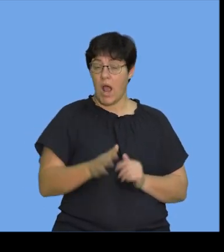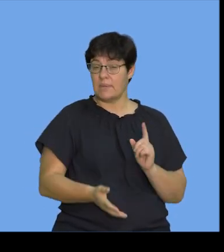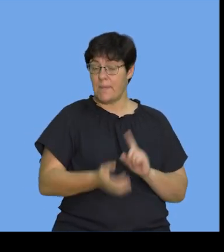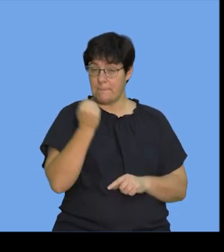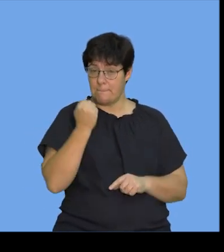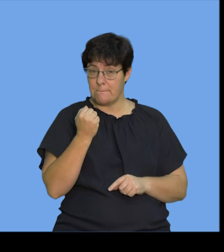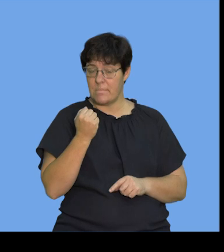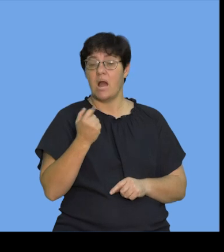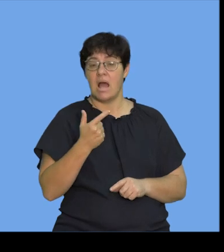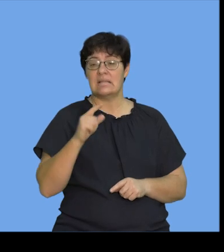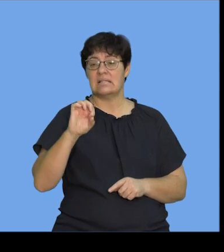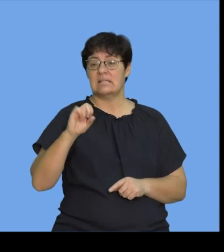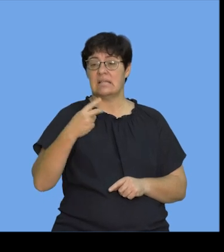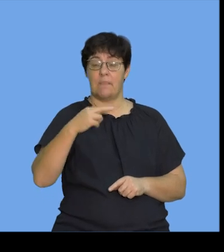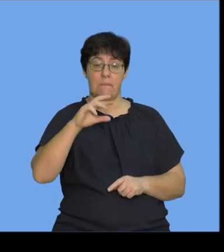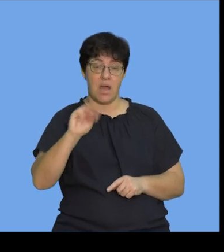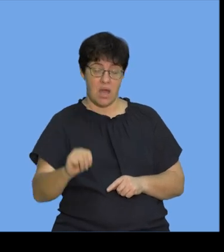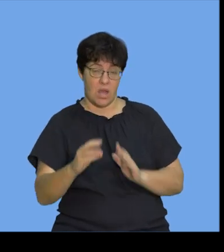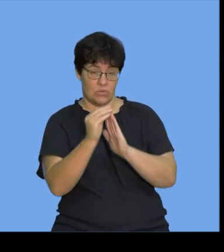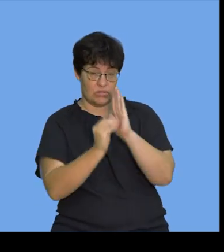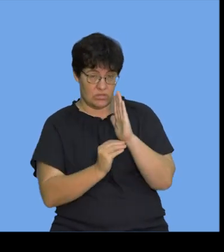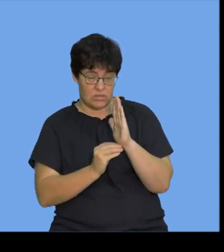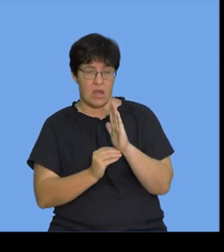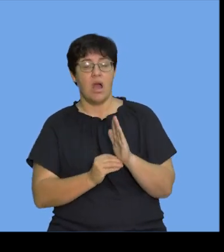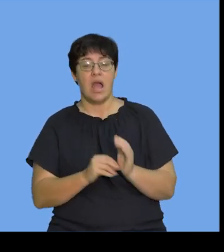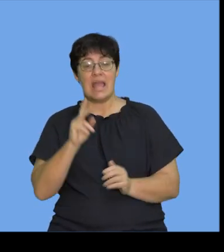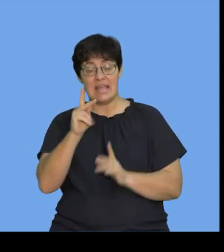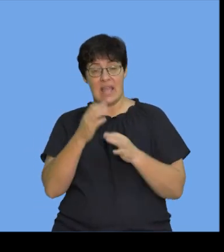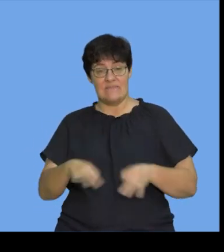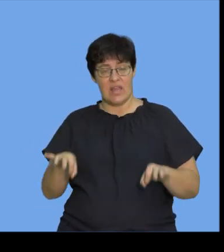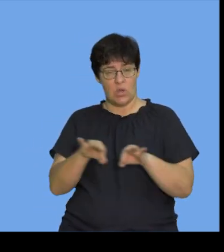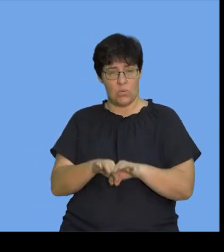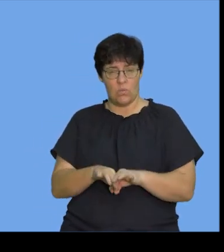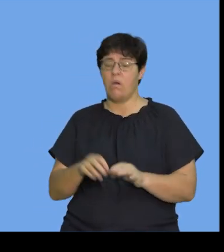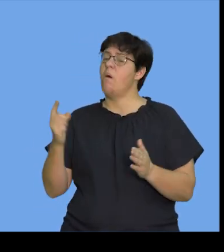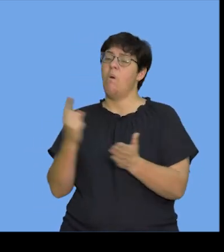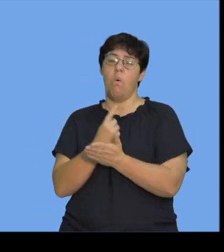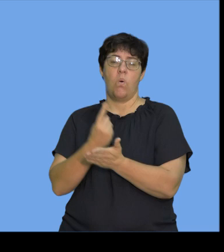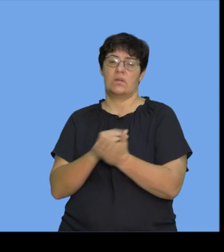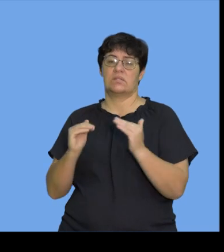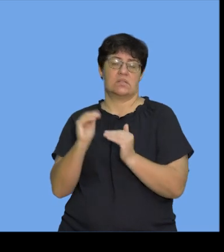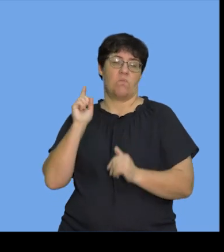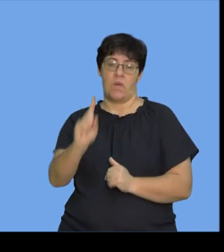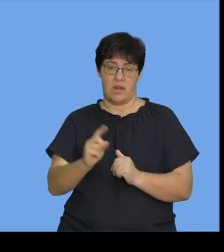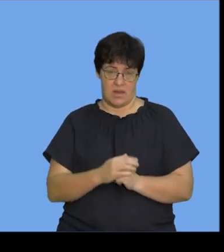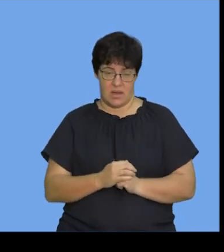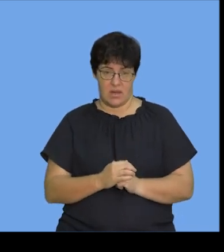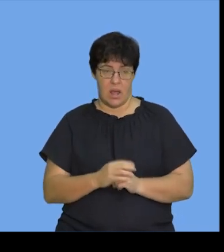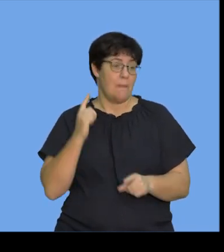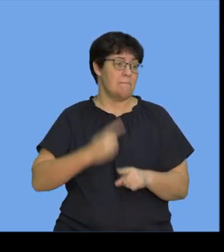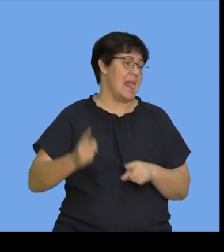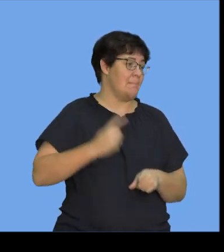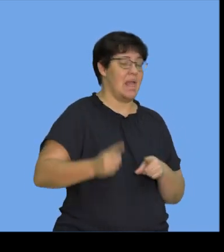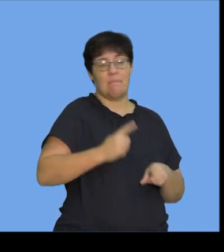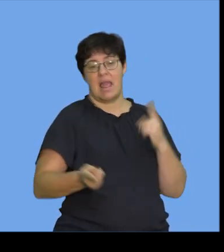a sigma notation, your k value here is always equal to 1. You don't play around with, let